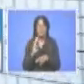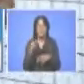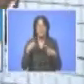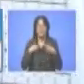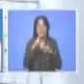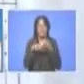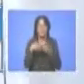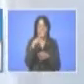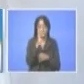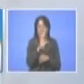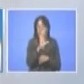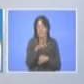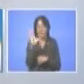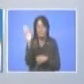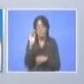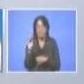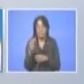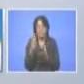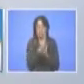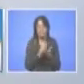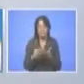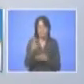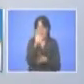65% of the grade 9 class